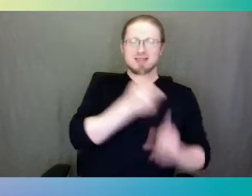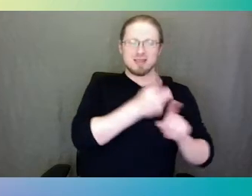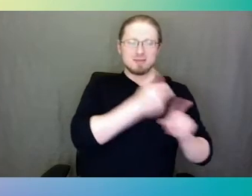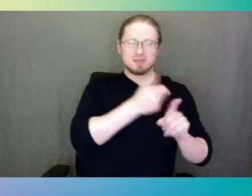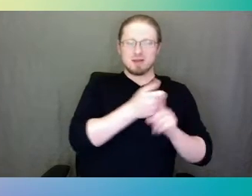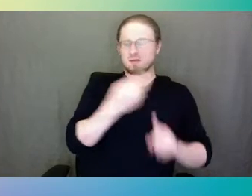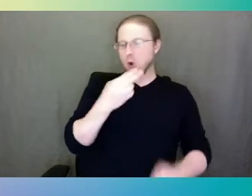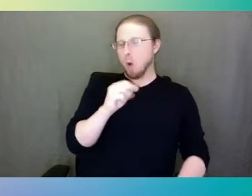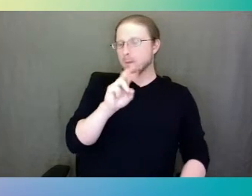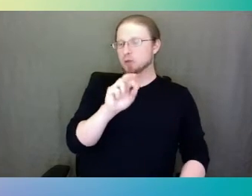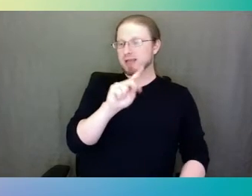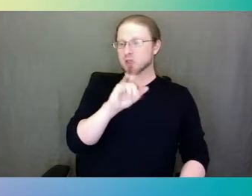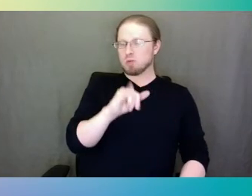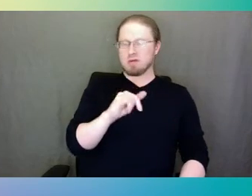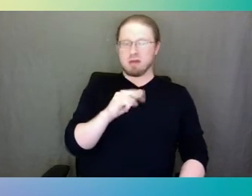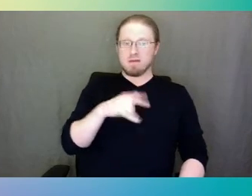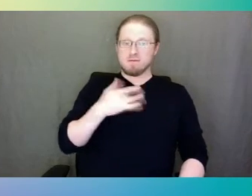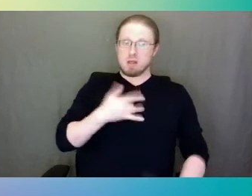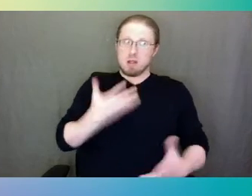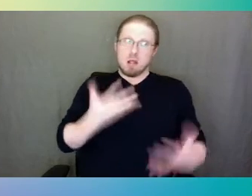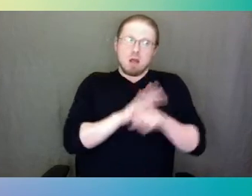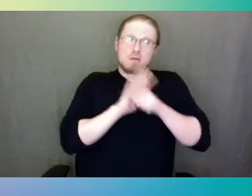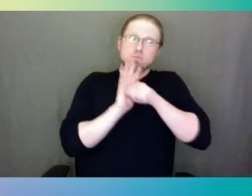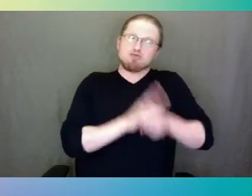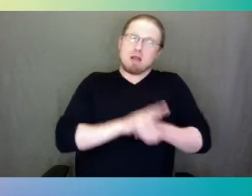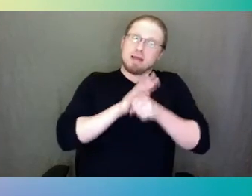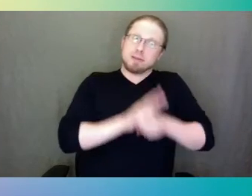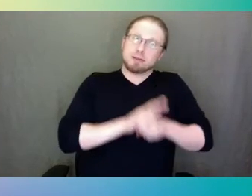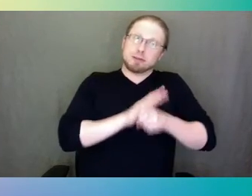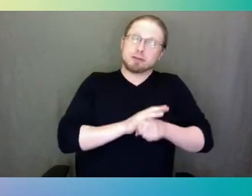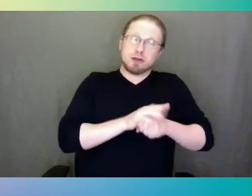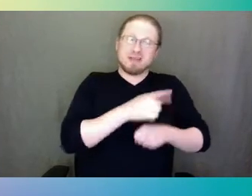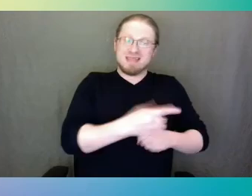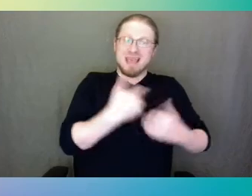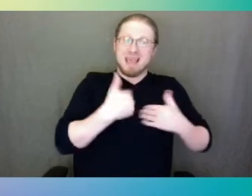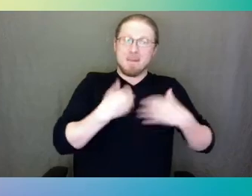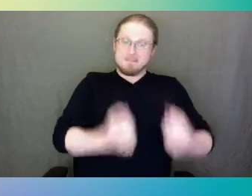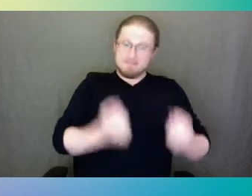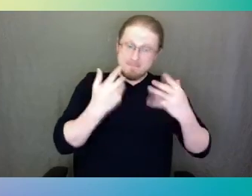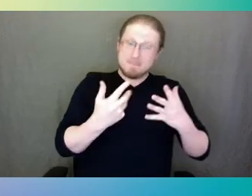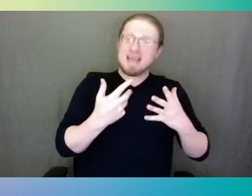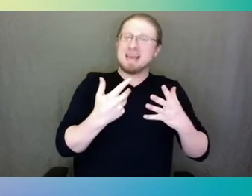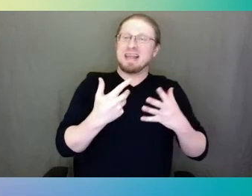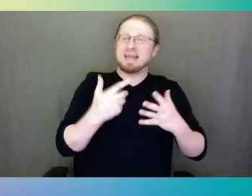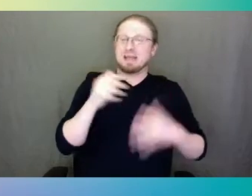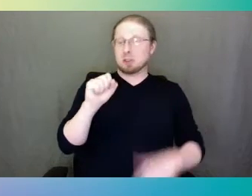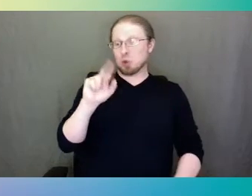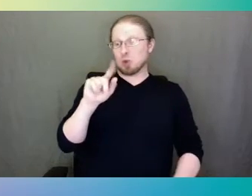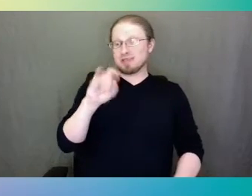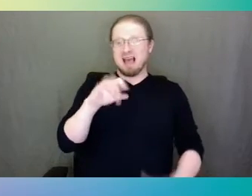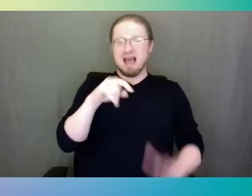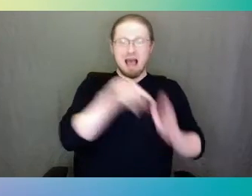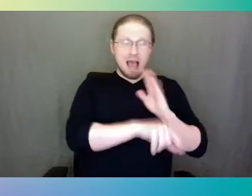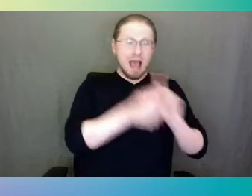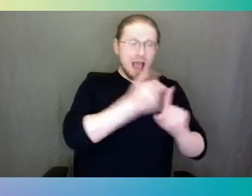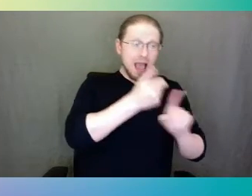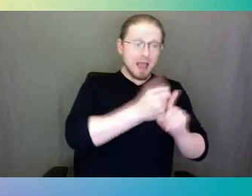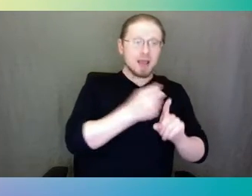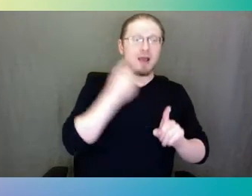much. And they are experiencing a high rate of suicides of young male students of a certain